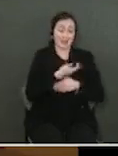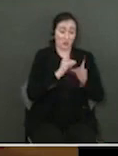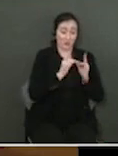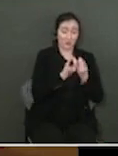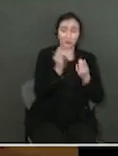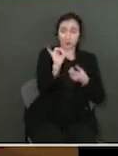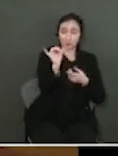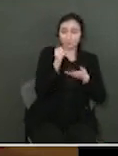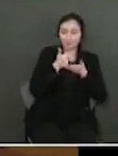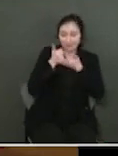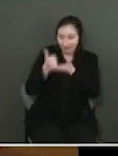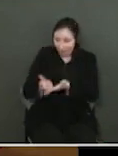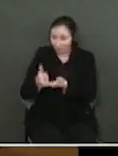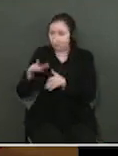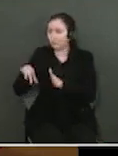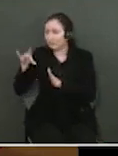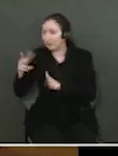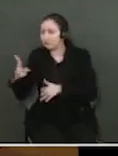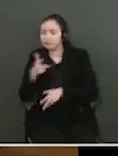those individuals to the shelters.